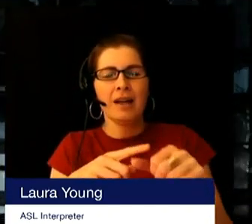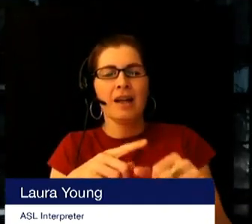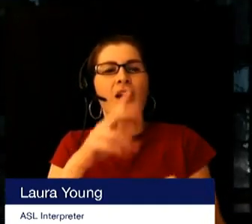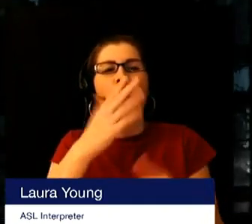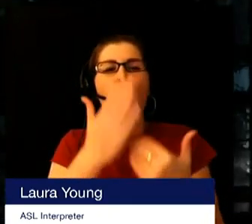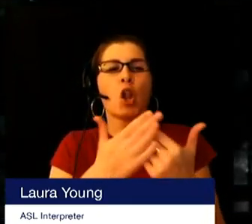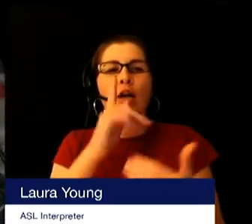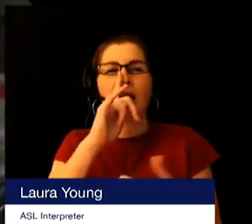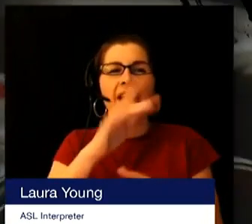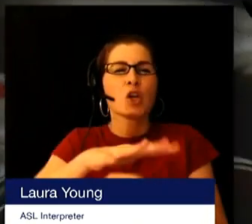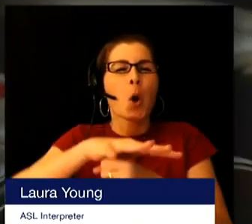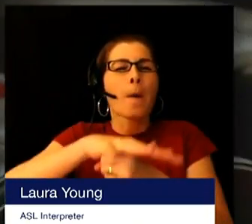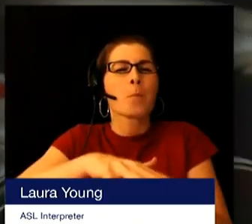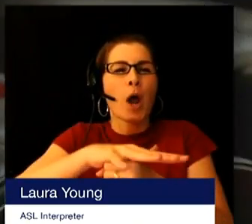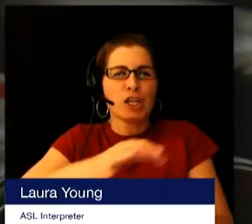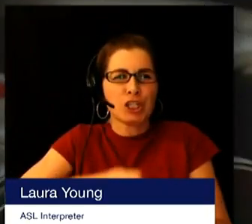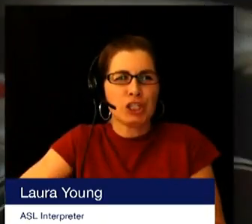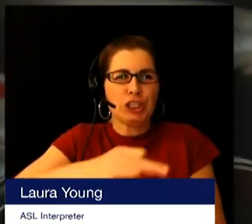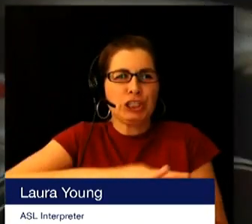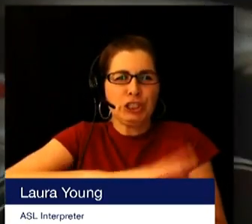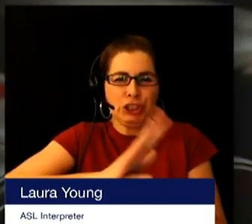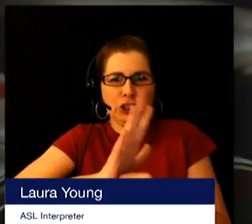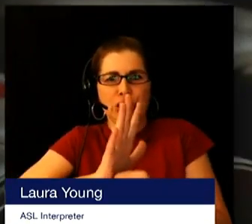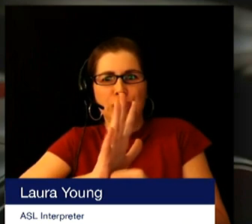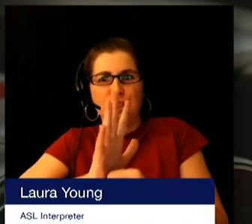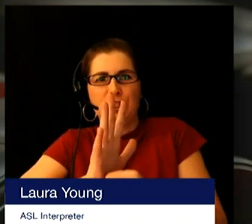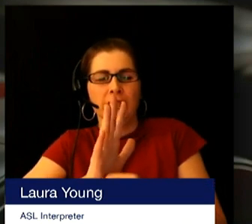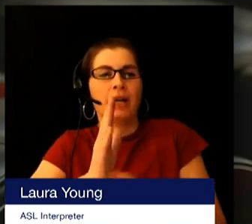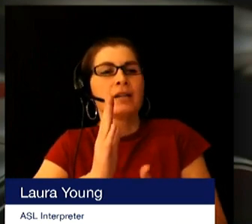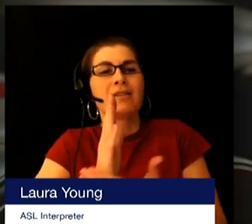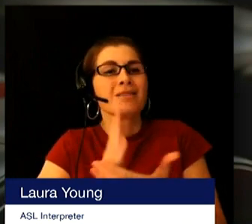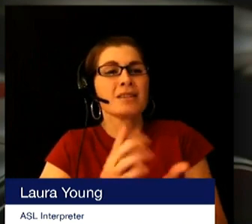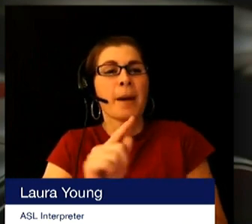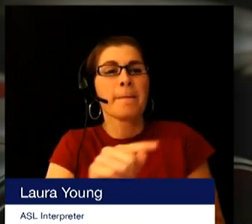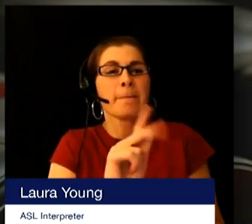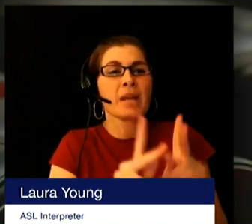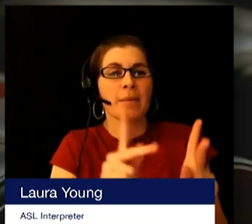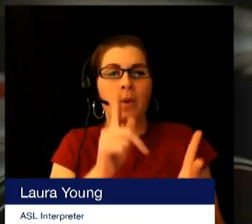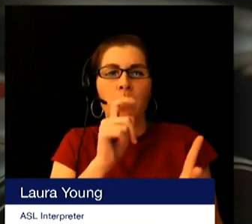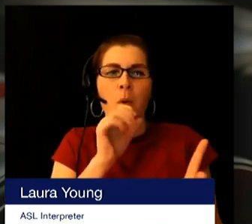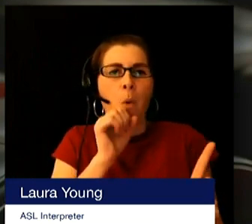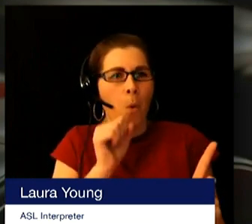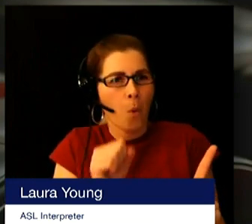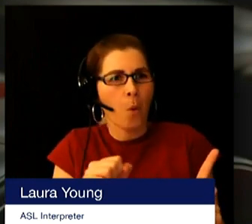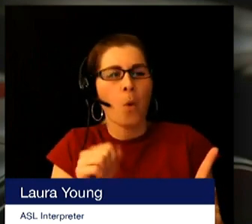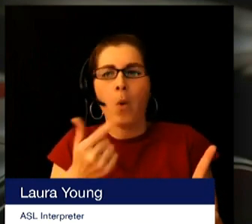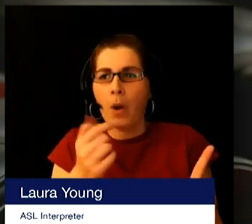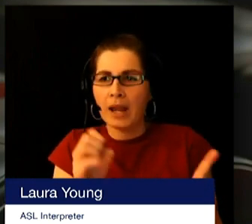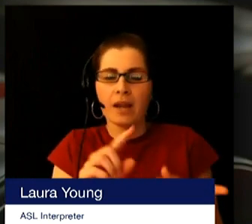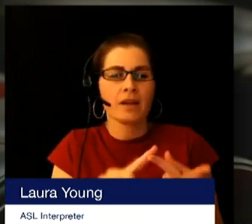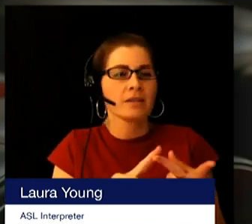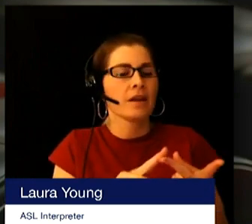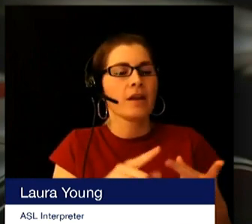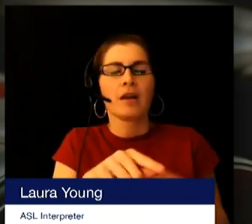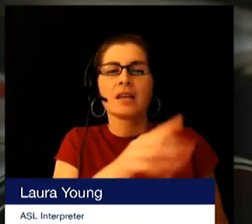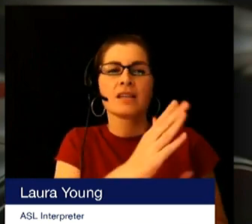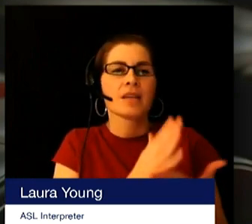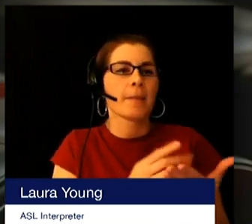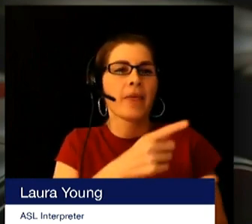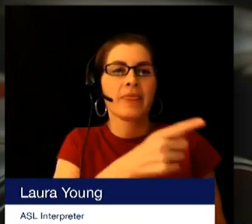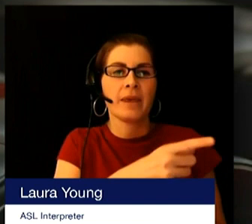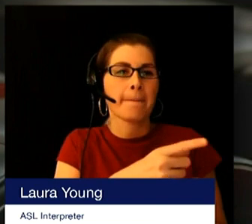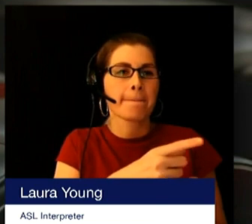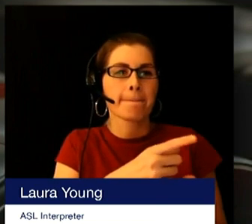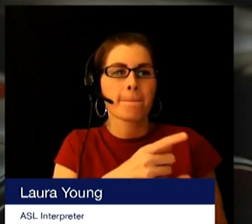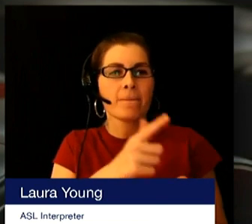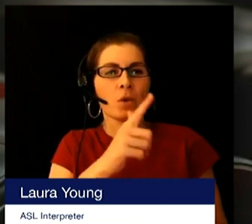that there are certain people that we know have aged out, or they are primary caregivers, and you know, people who